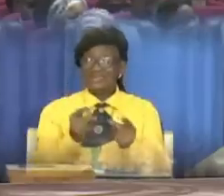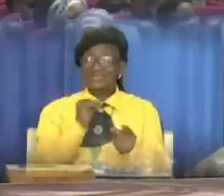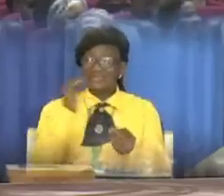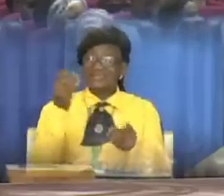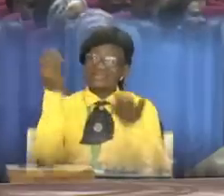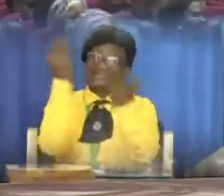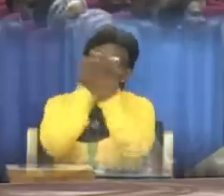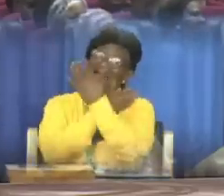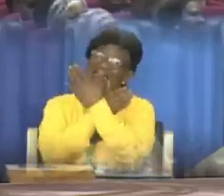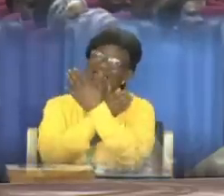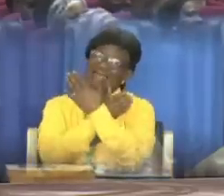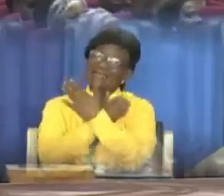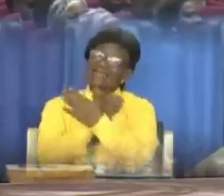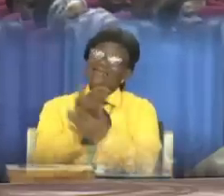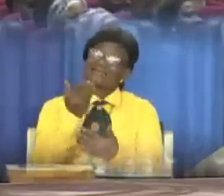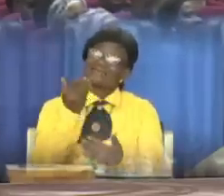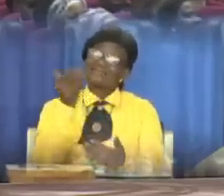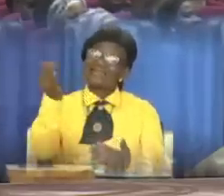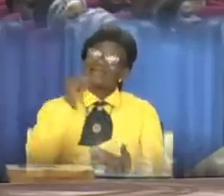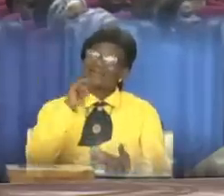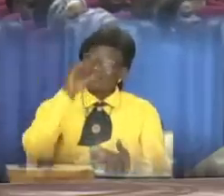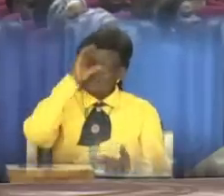And